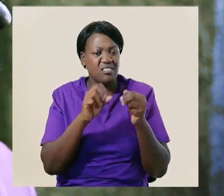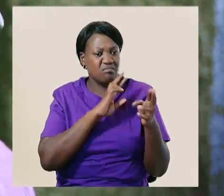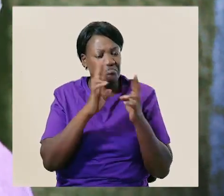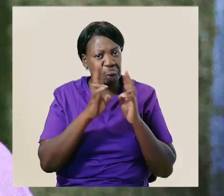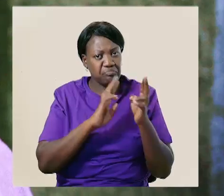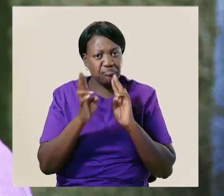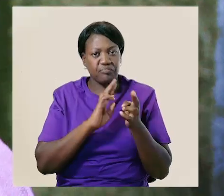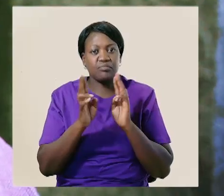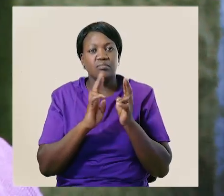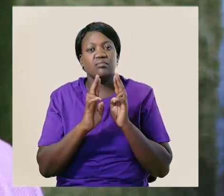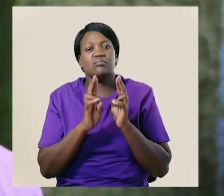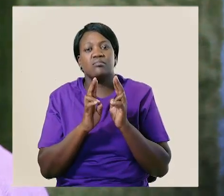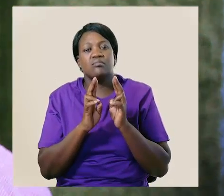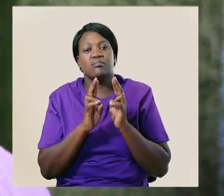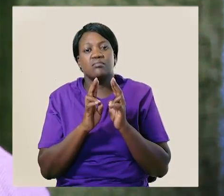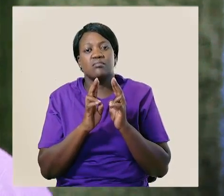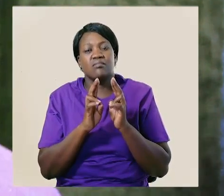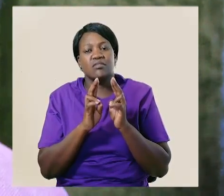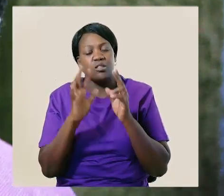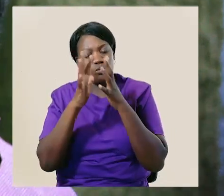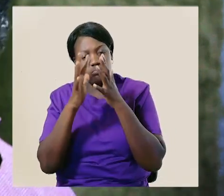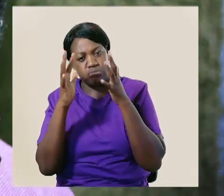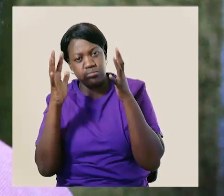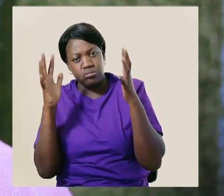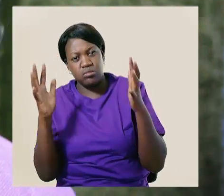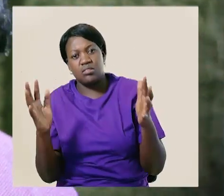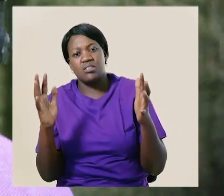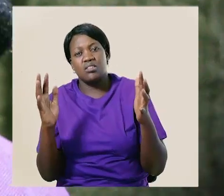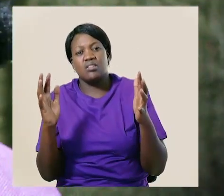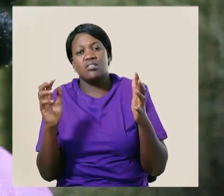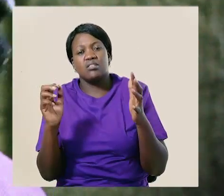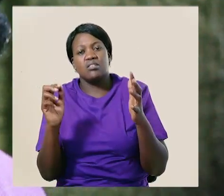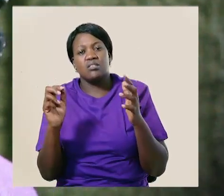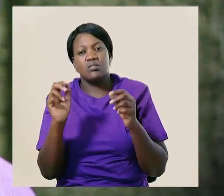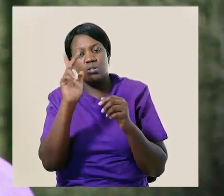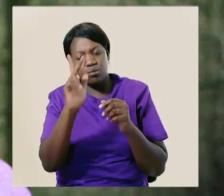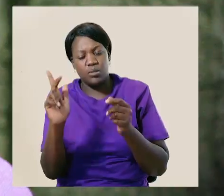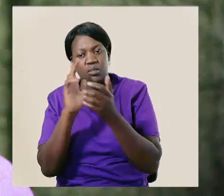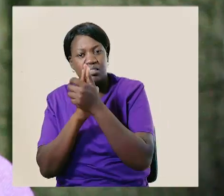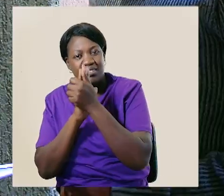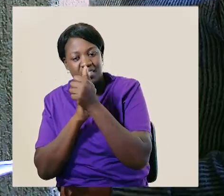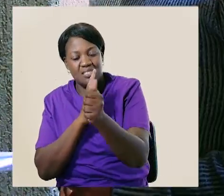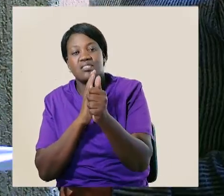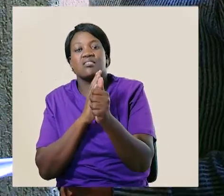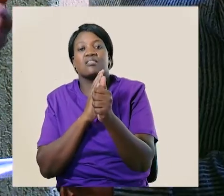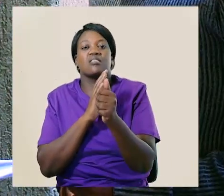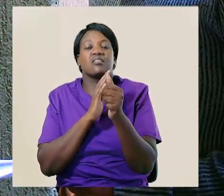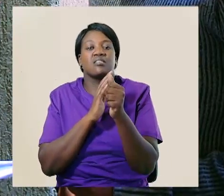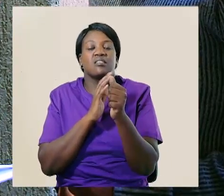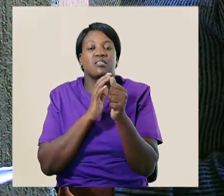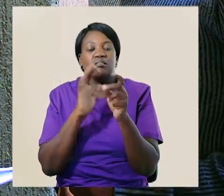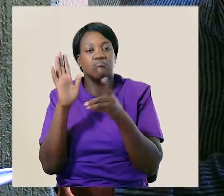think this needs to be debated. I think that's something that has to be expanded to make sure that we have enough skills to develop the land. I mean, we cannot just